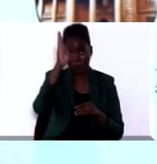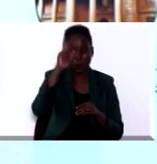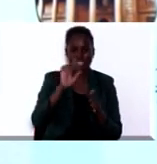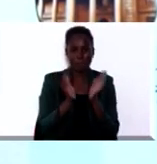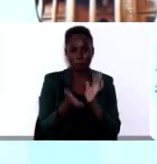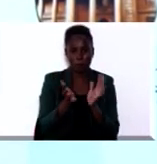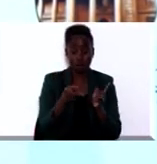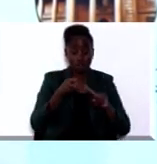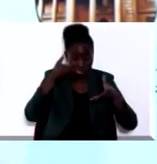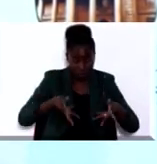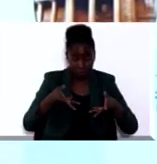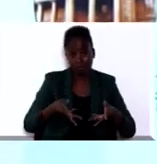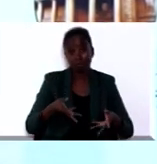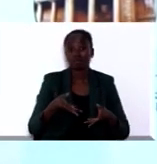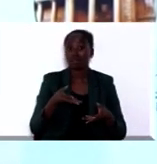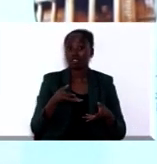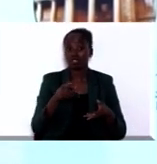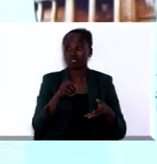Atteridgeville.